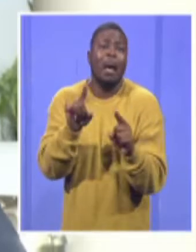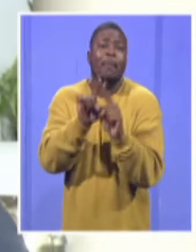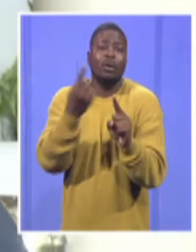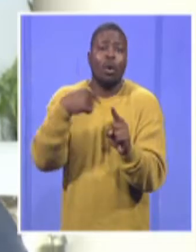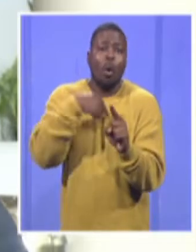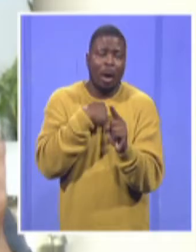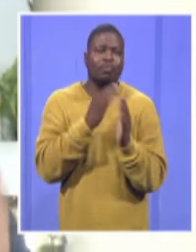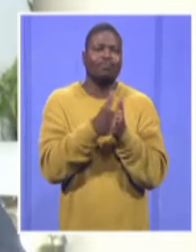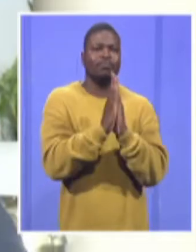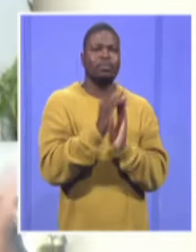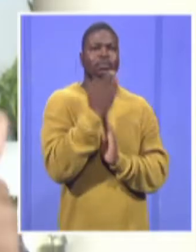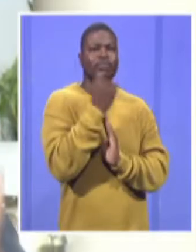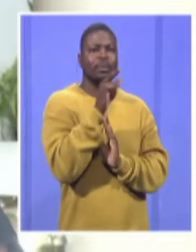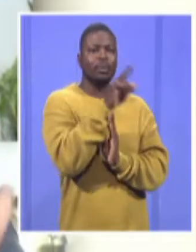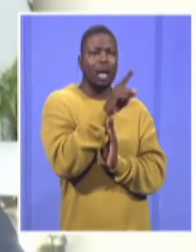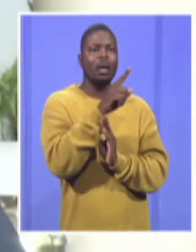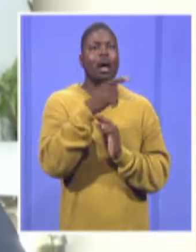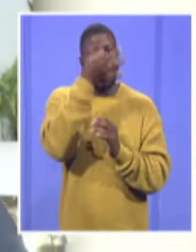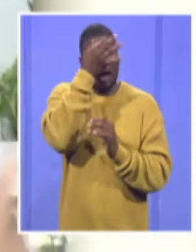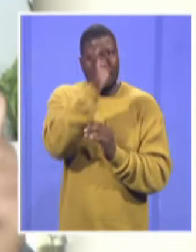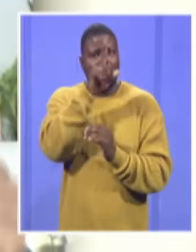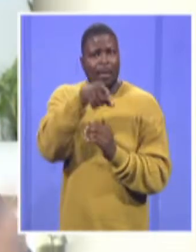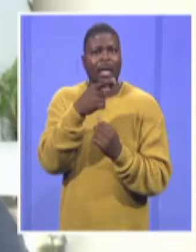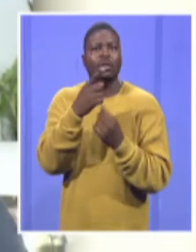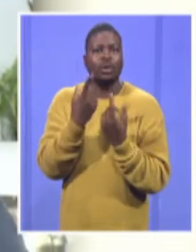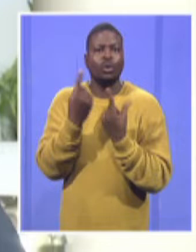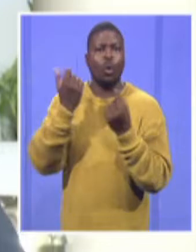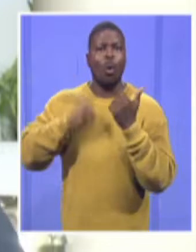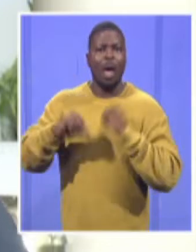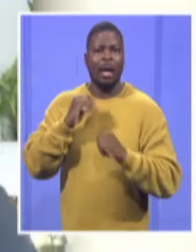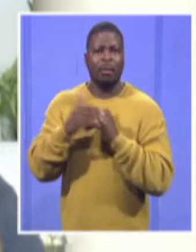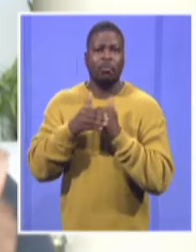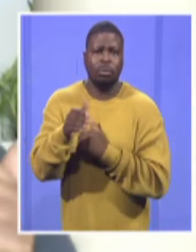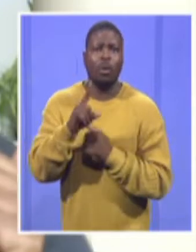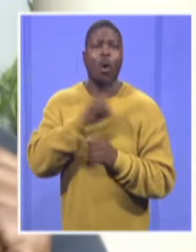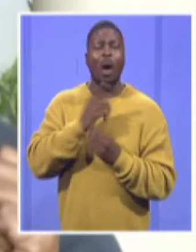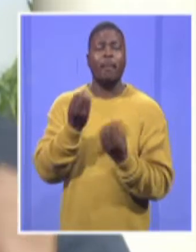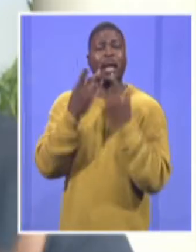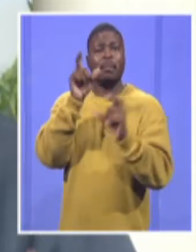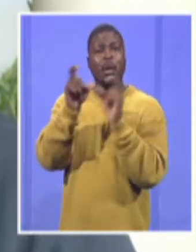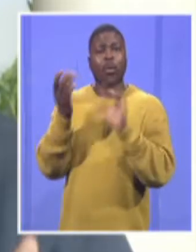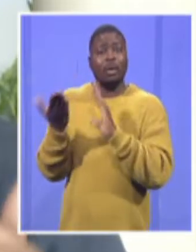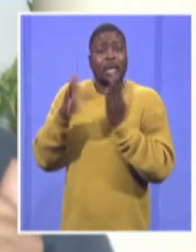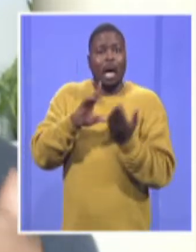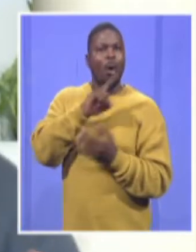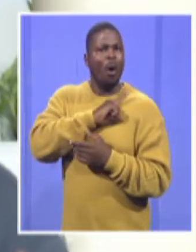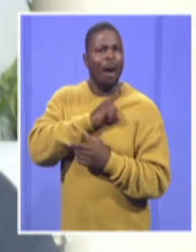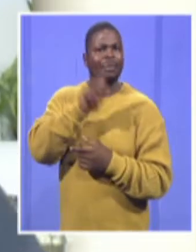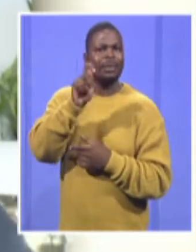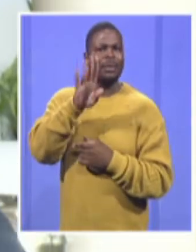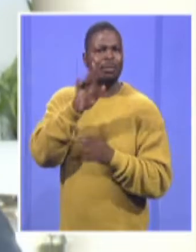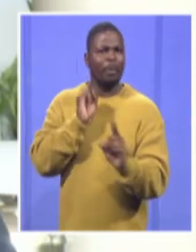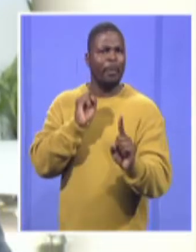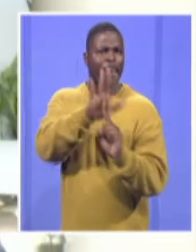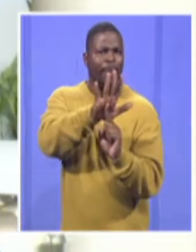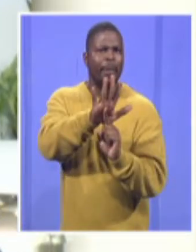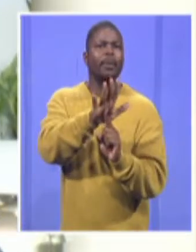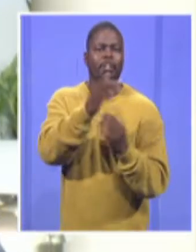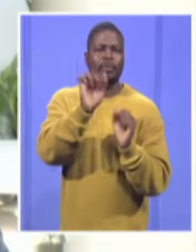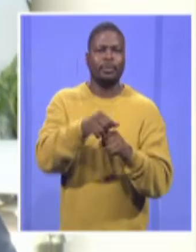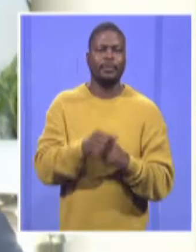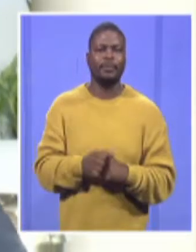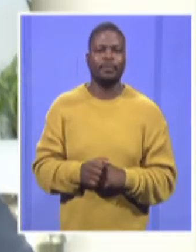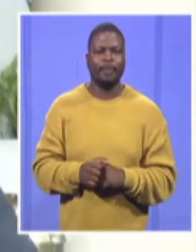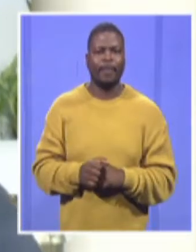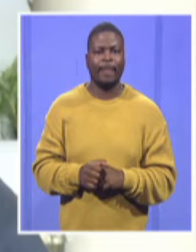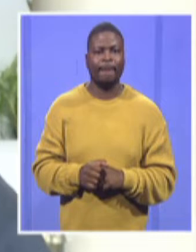in TB, because TB has killed so many people in so many years. Out of that, what we got, it started to